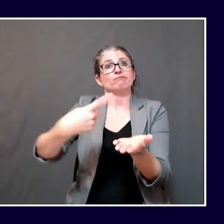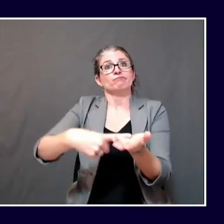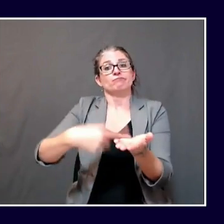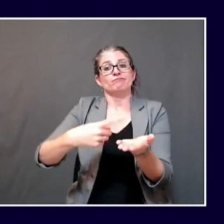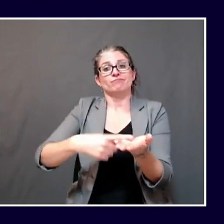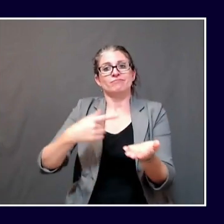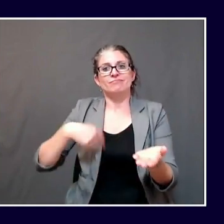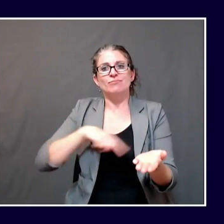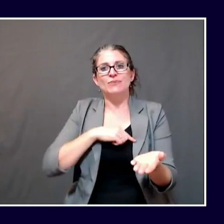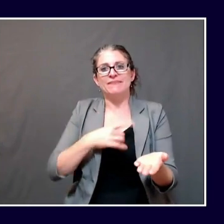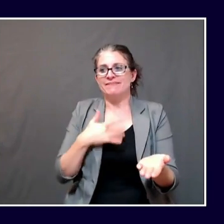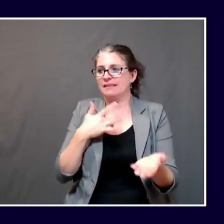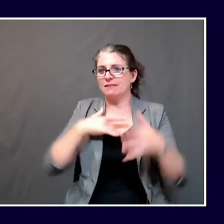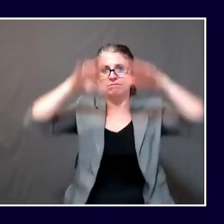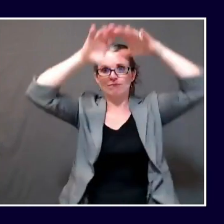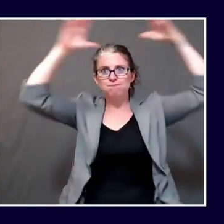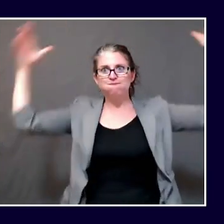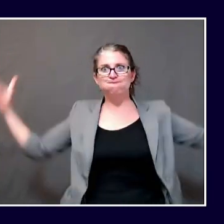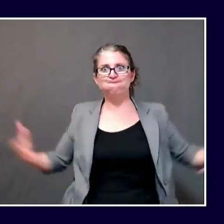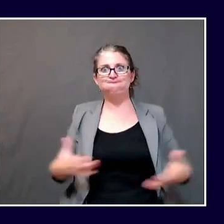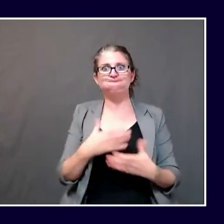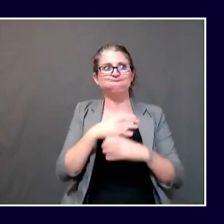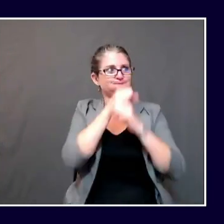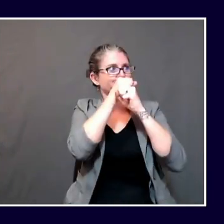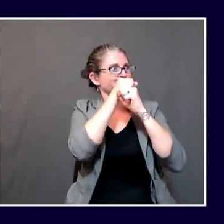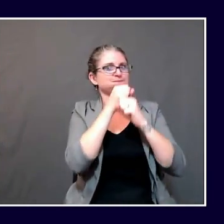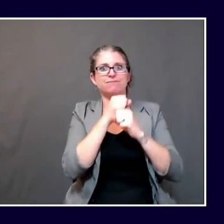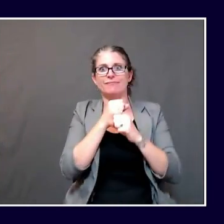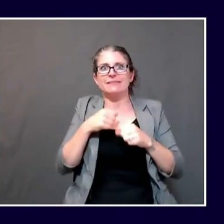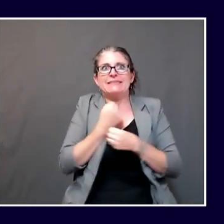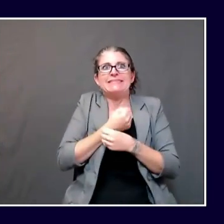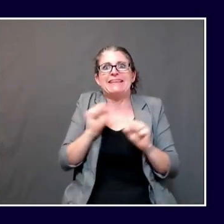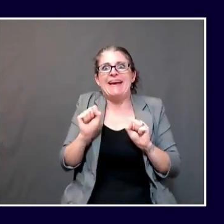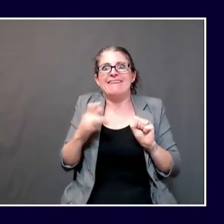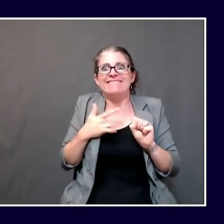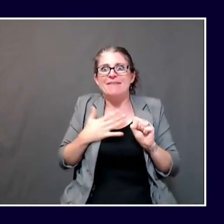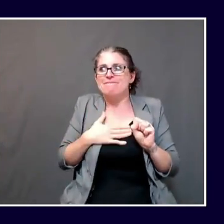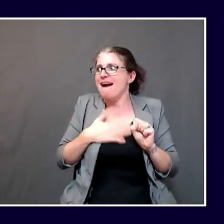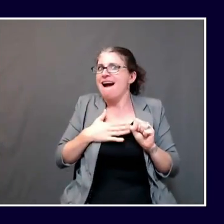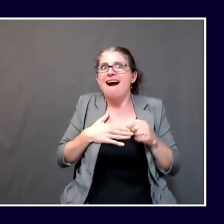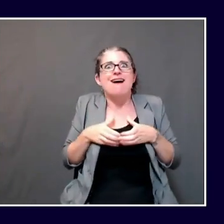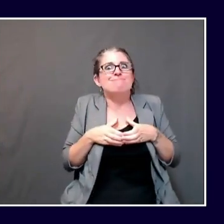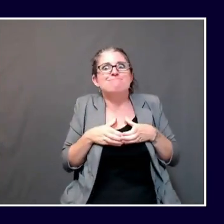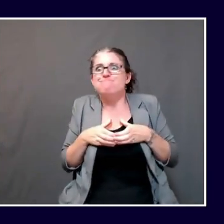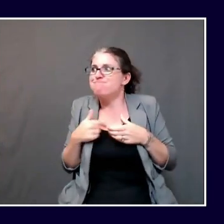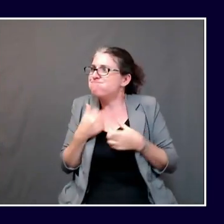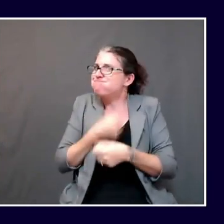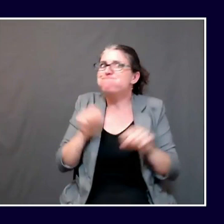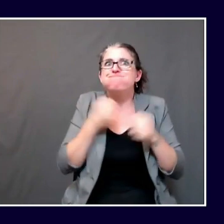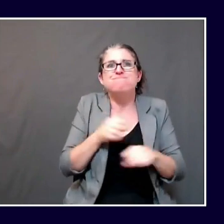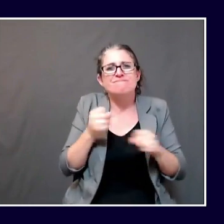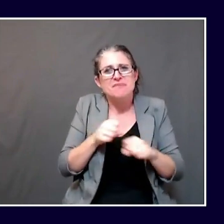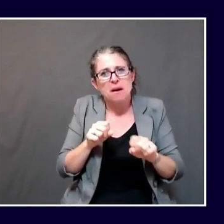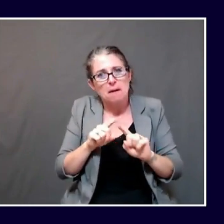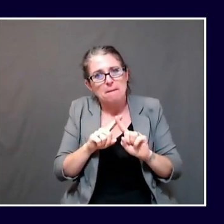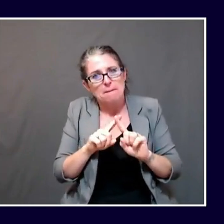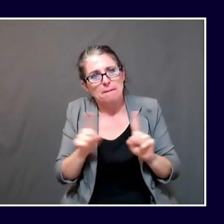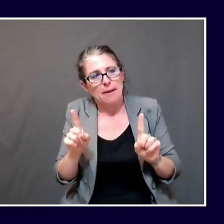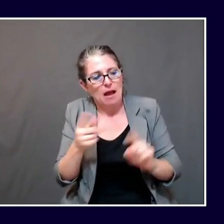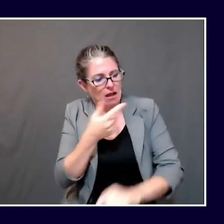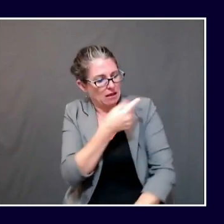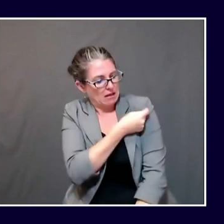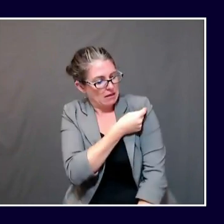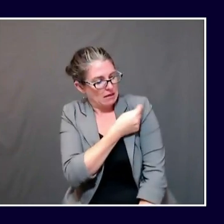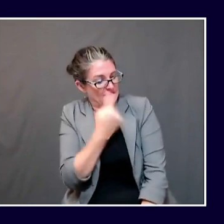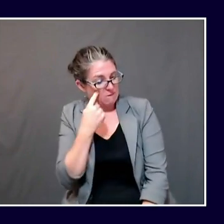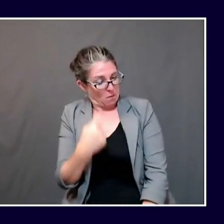So with that, one last thing before I turn it over to Commissioner Lambrou, and that is an update on some testing metrics. A few testing